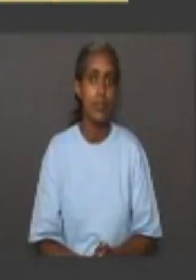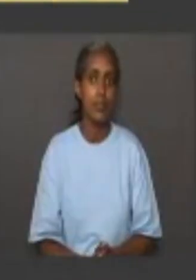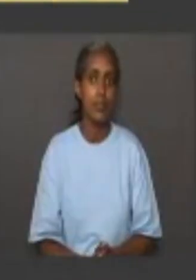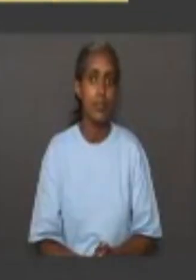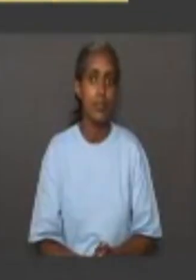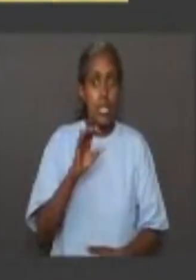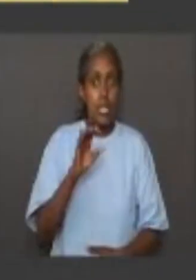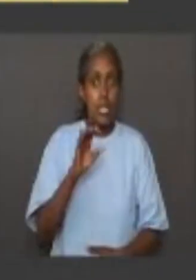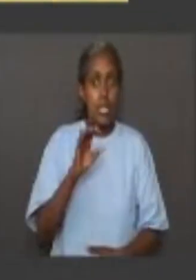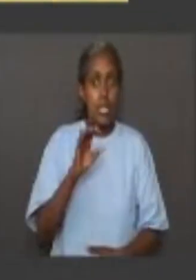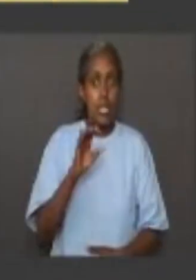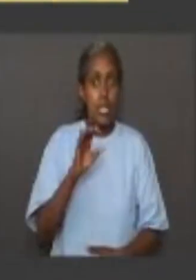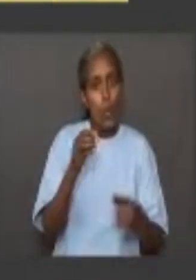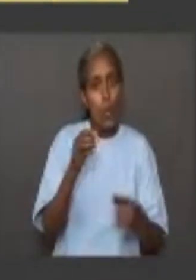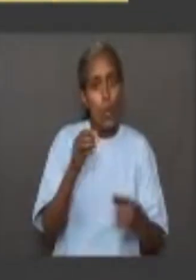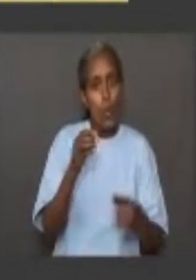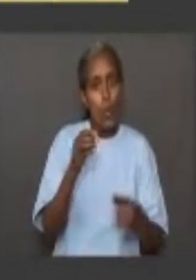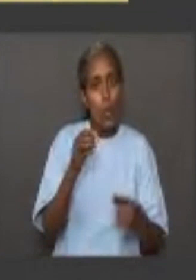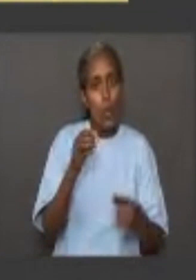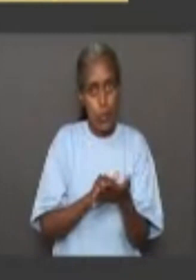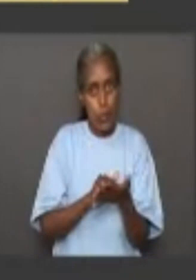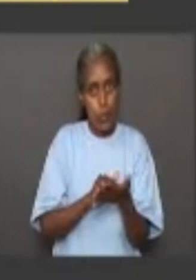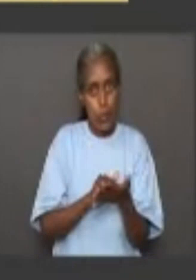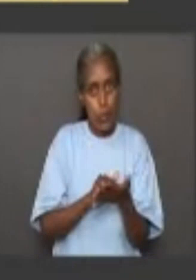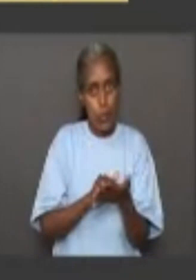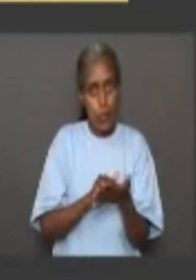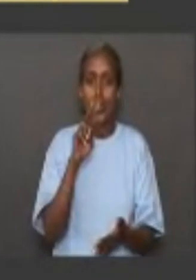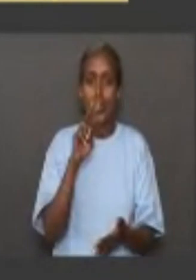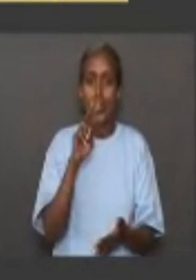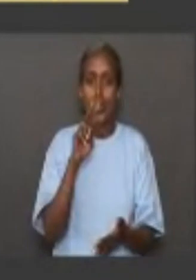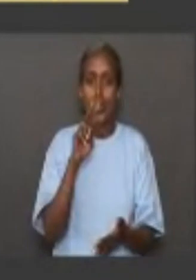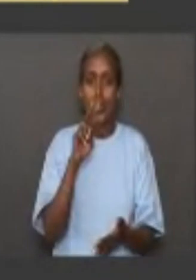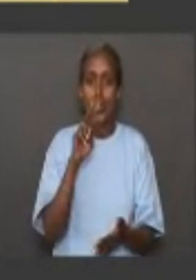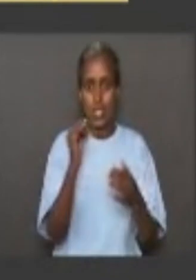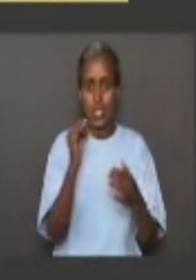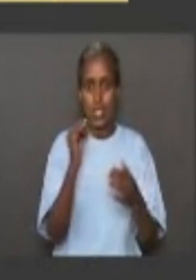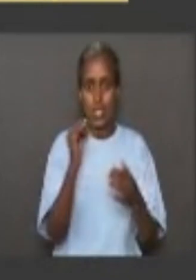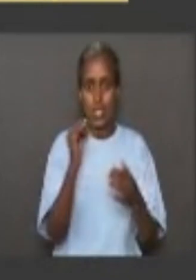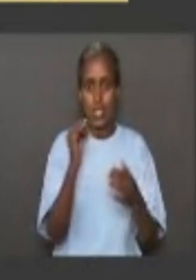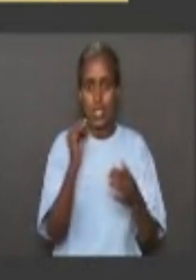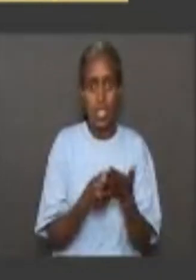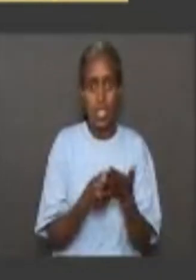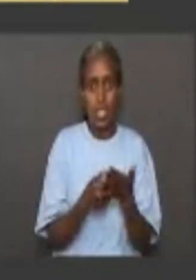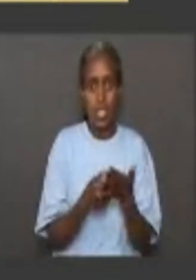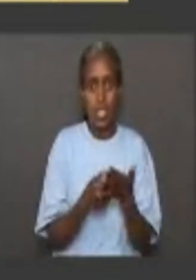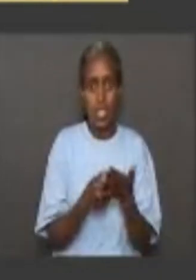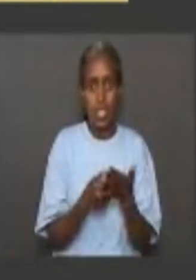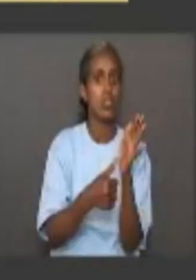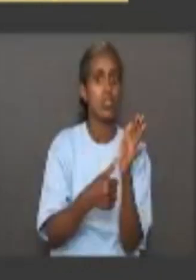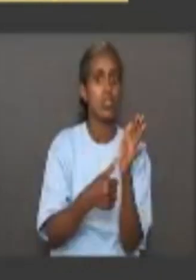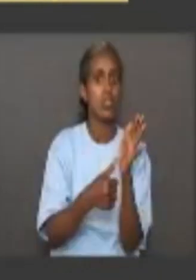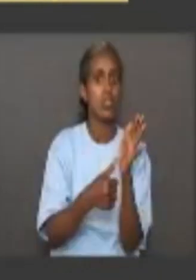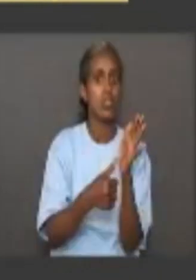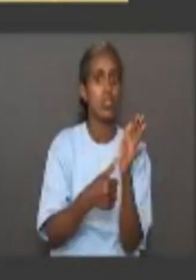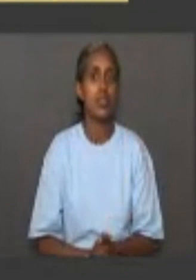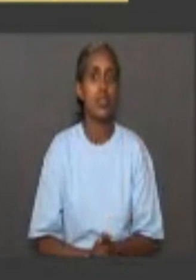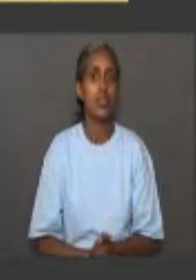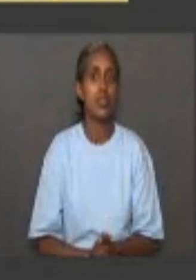A 0 exists between two successive integers that change signs.